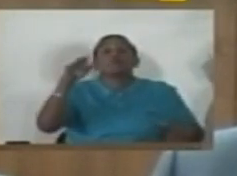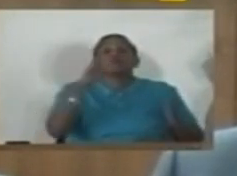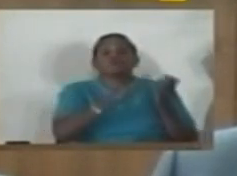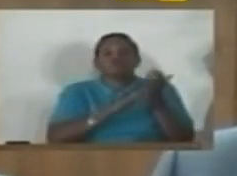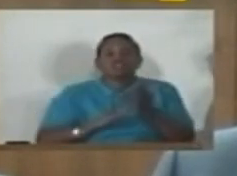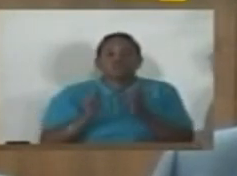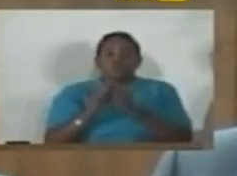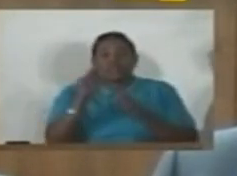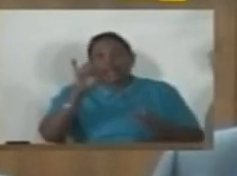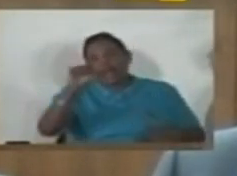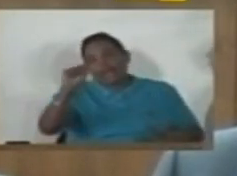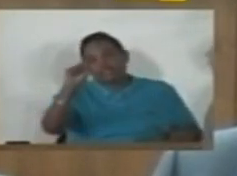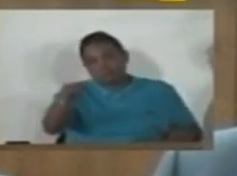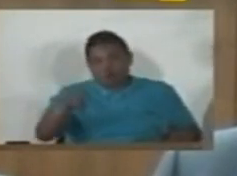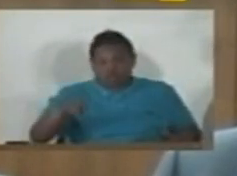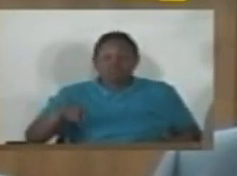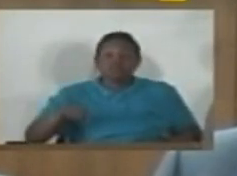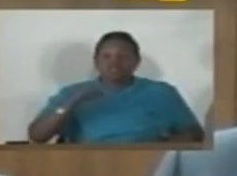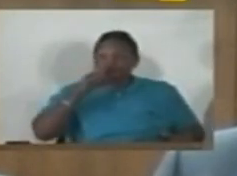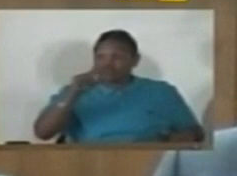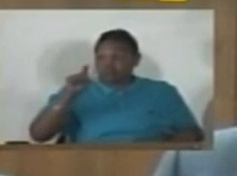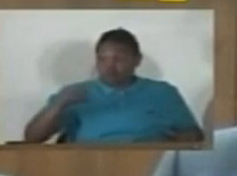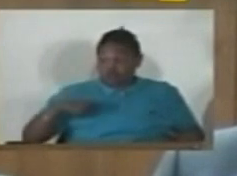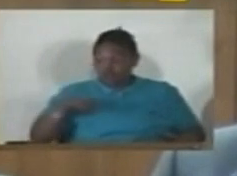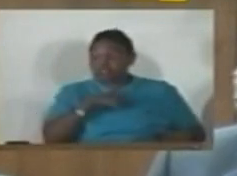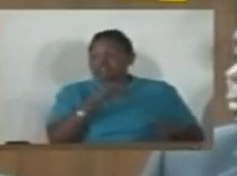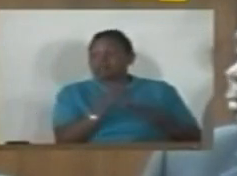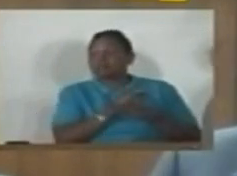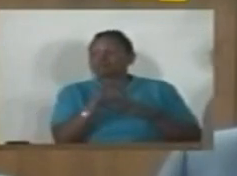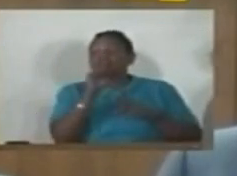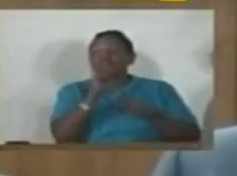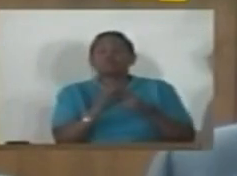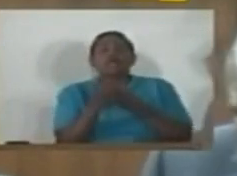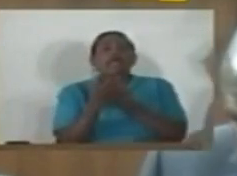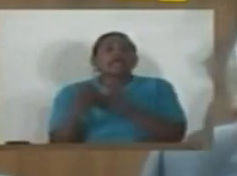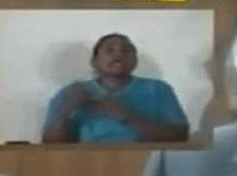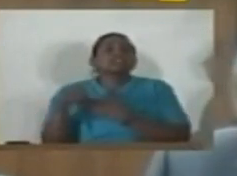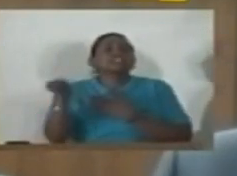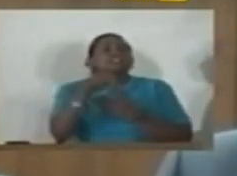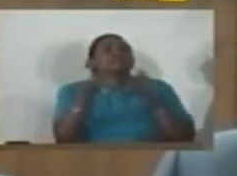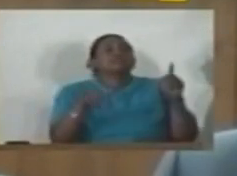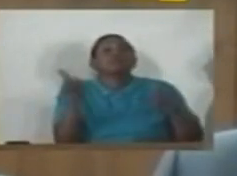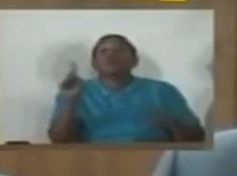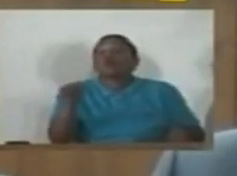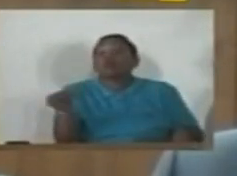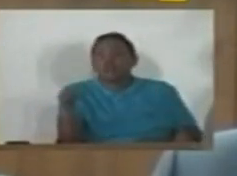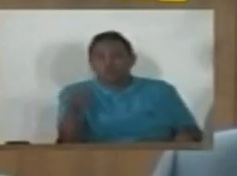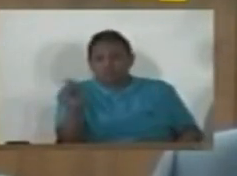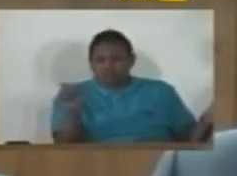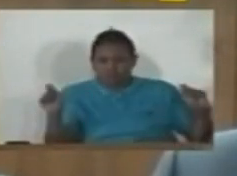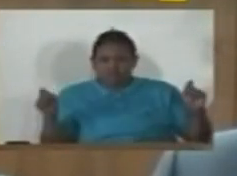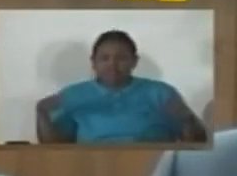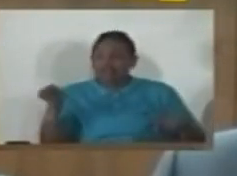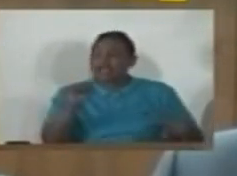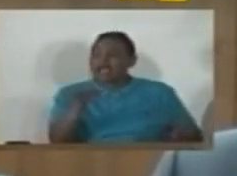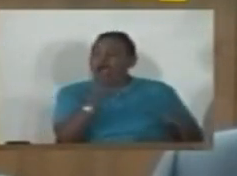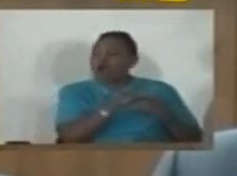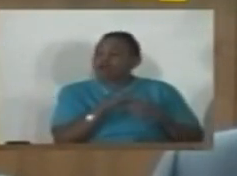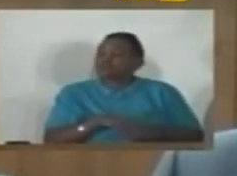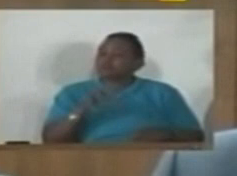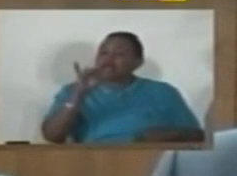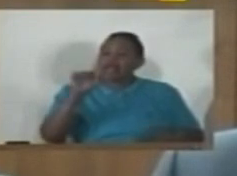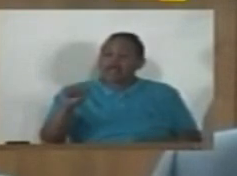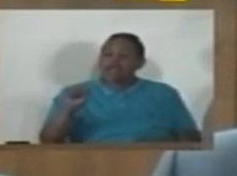with the NIS. It is incumbent on us as a ministry to engage these persons wherever they are so that they can contribute